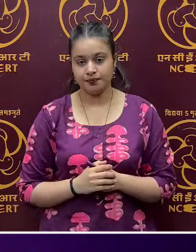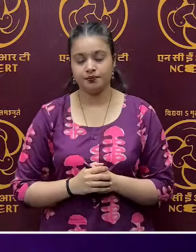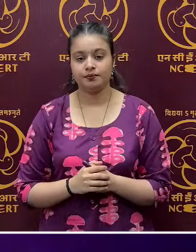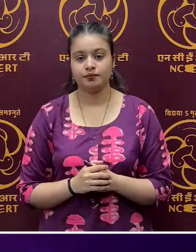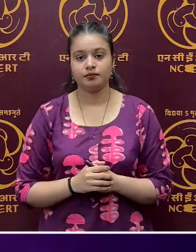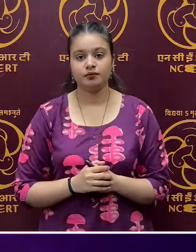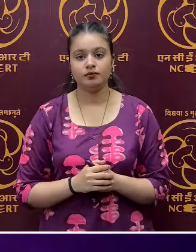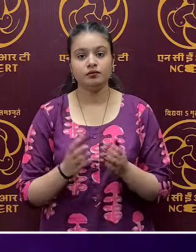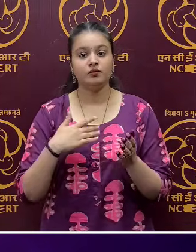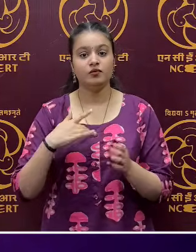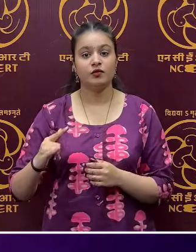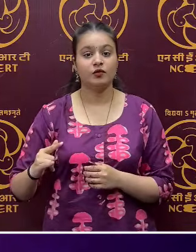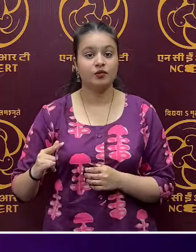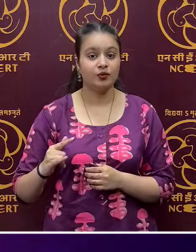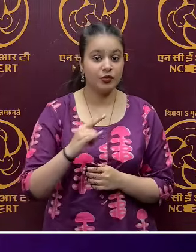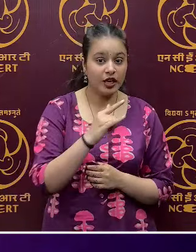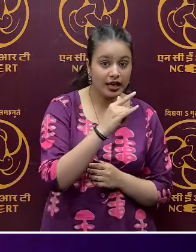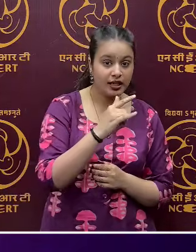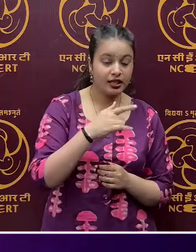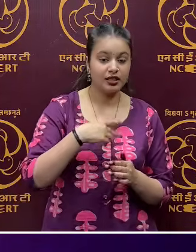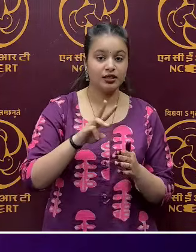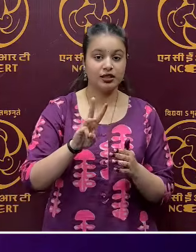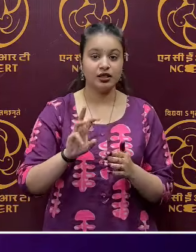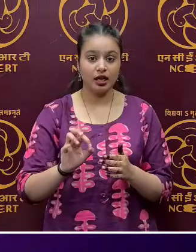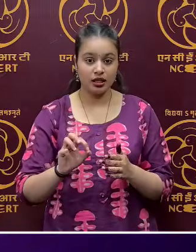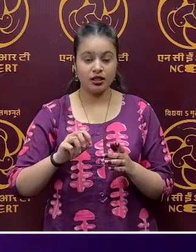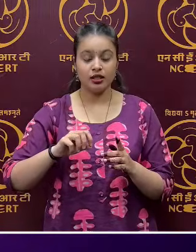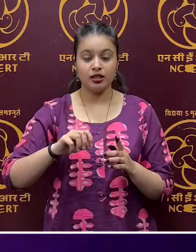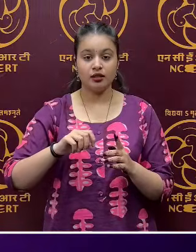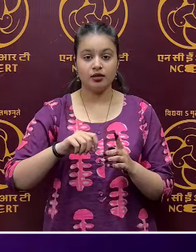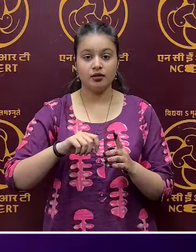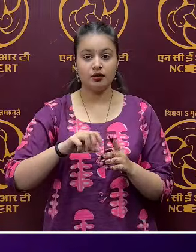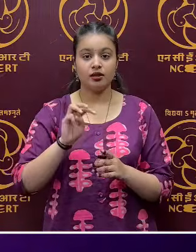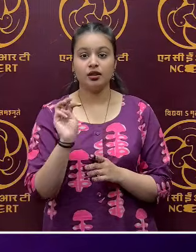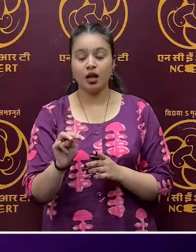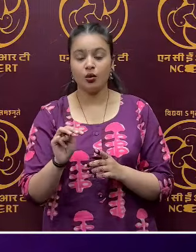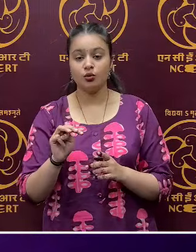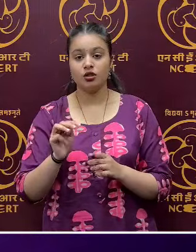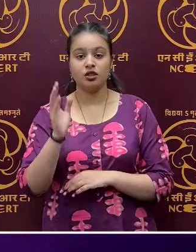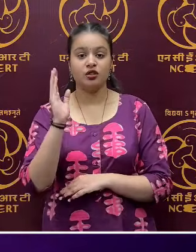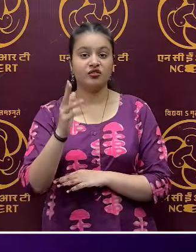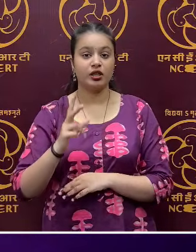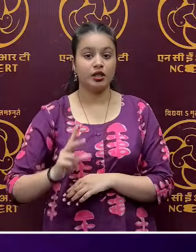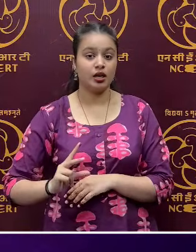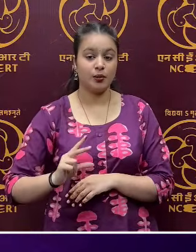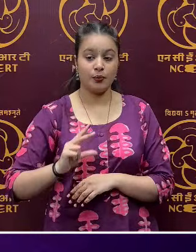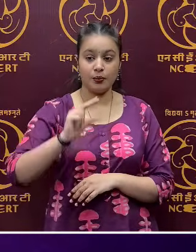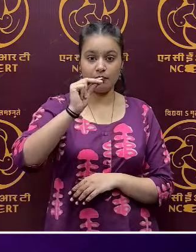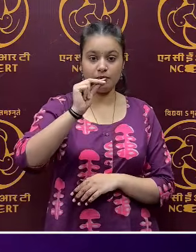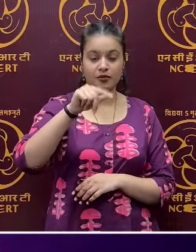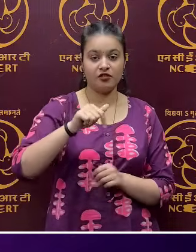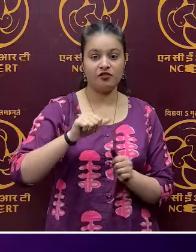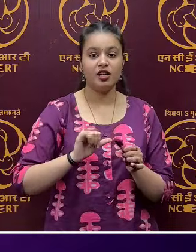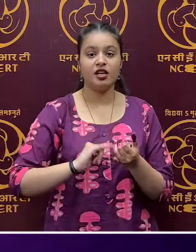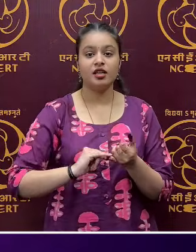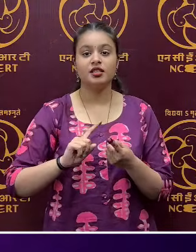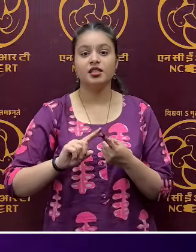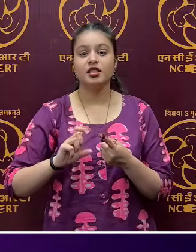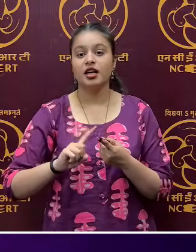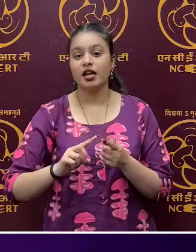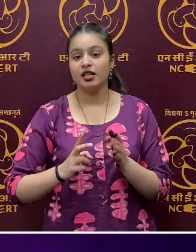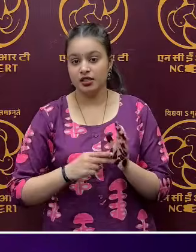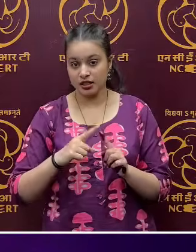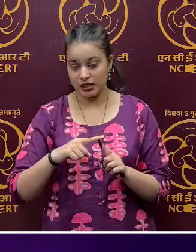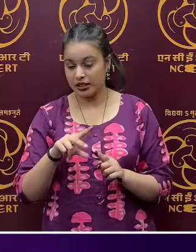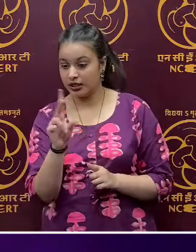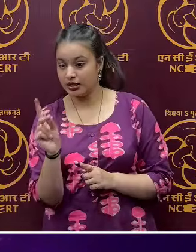The plane ascended 30,000 feet. The captain said climbers began their ascent of the mountain. Whereas the